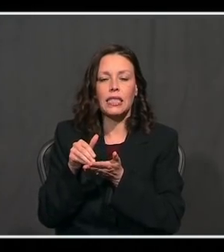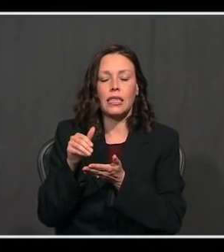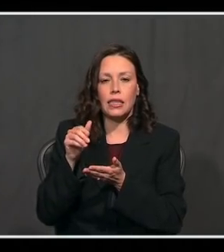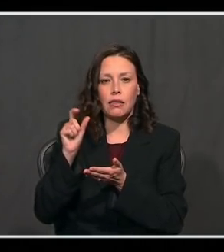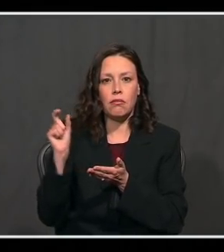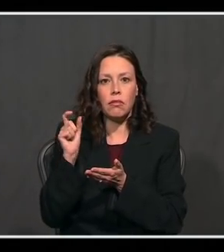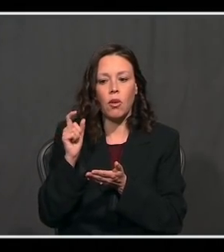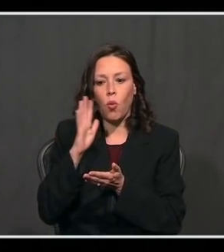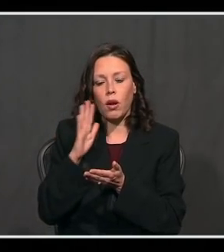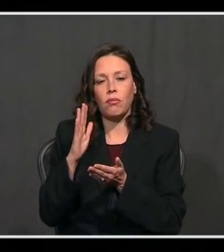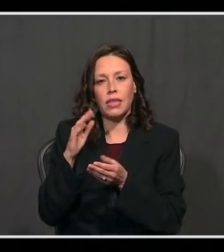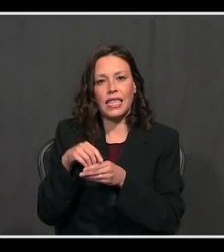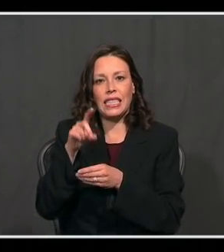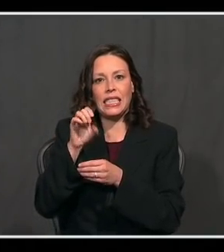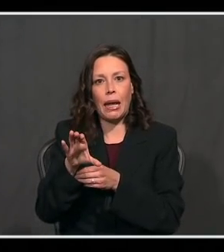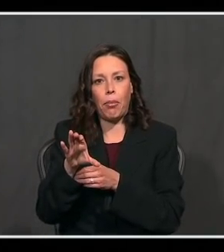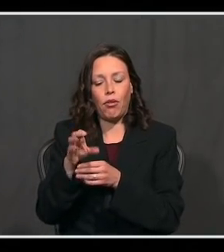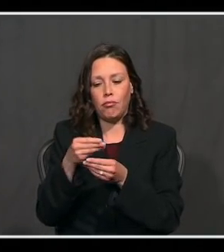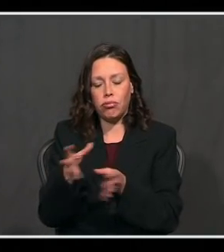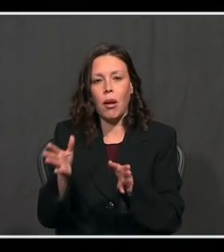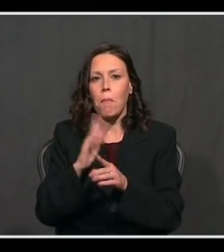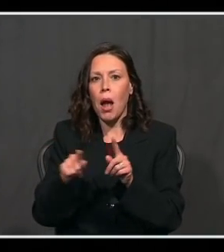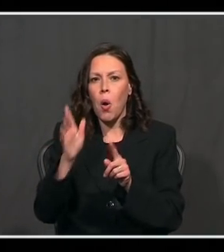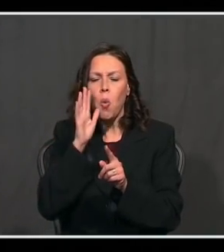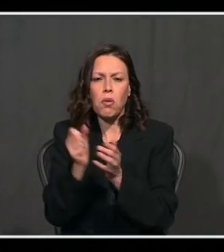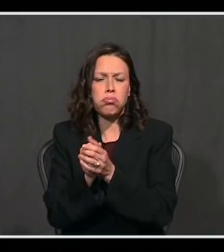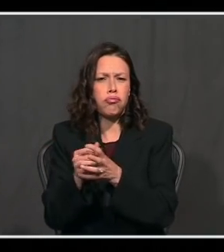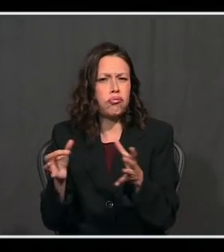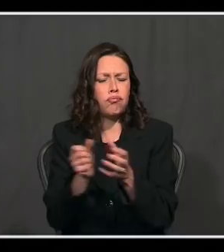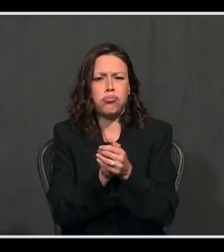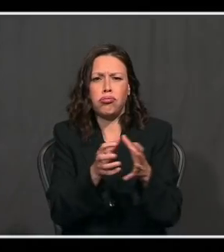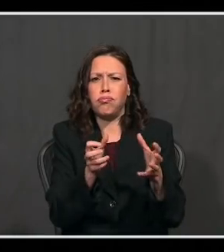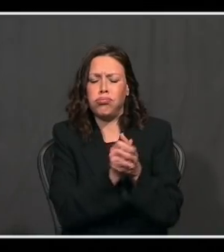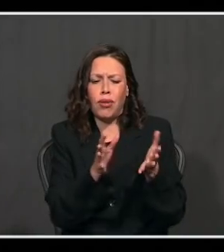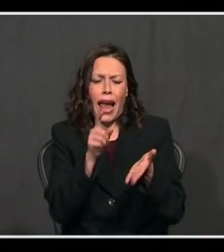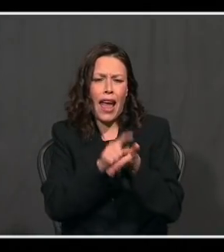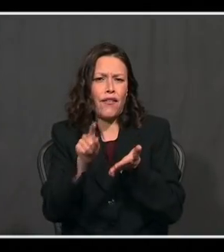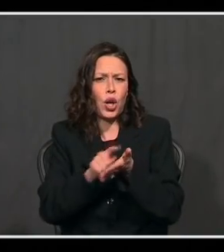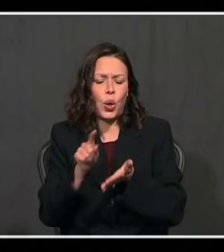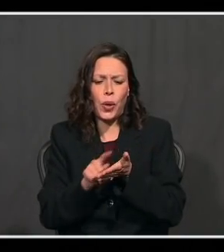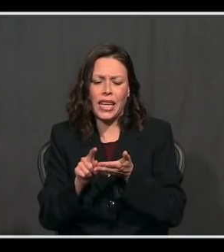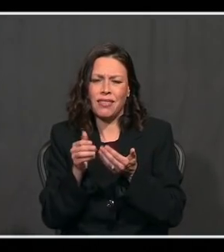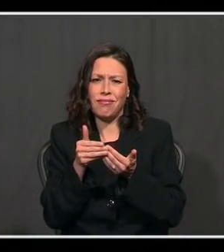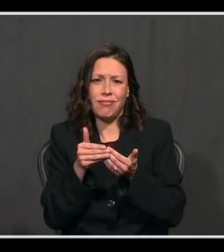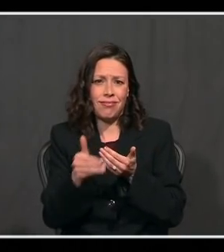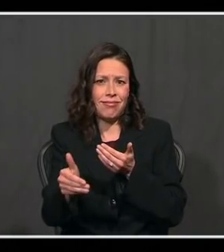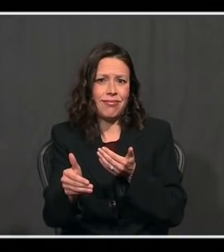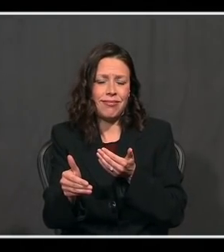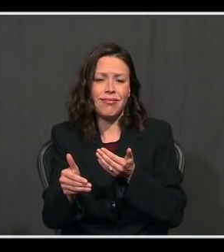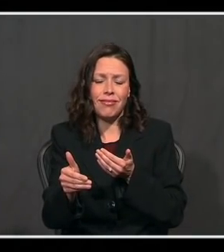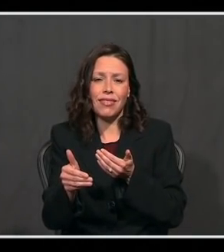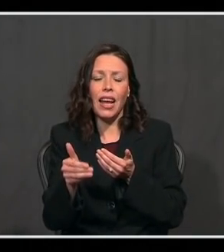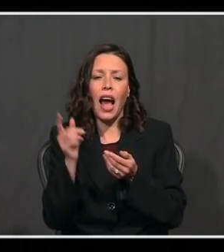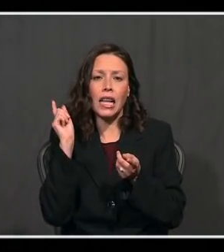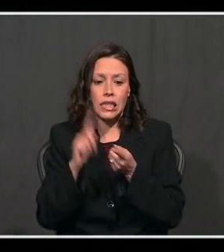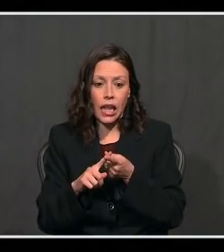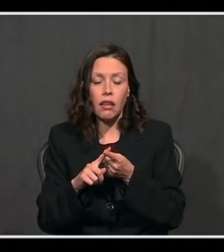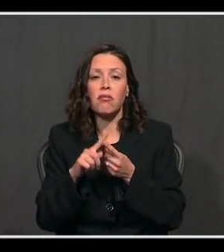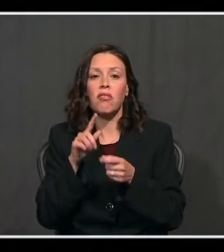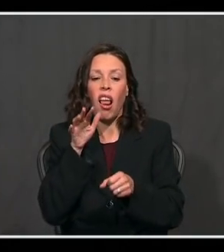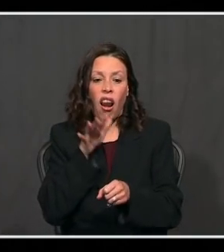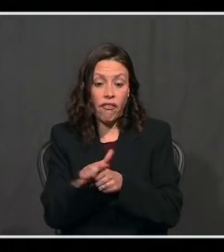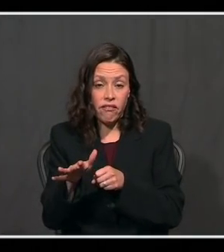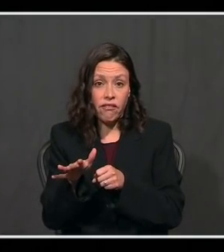in December. But we will quickly expand every week, every month that goes by until we have